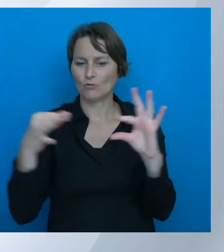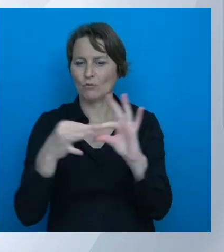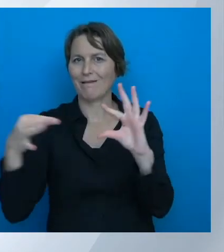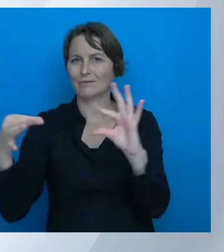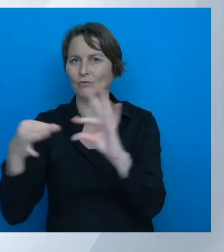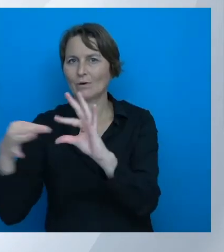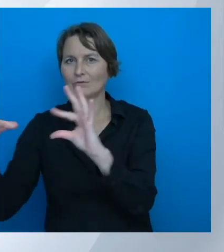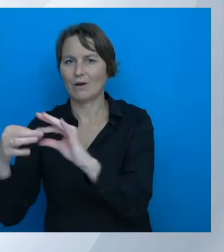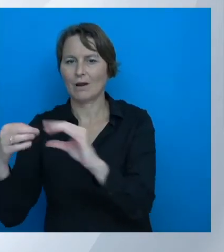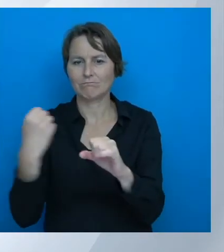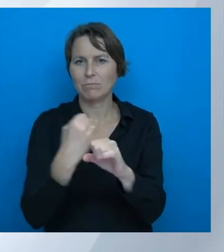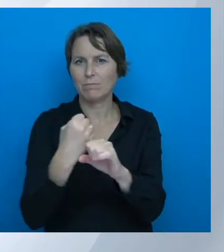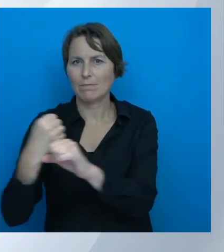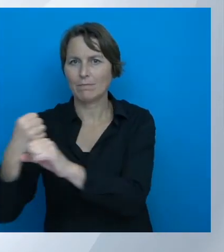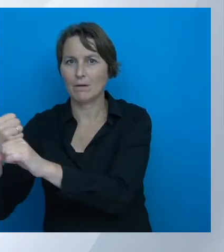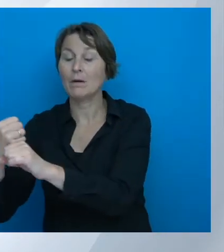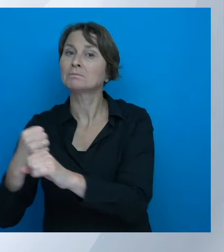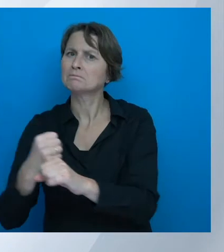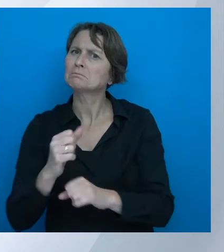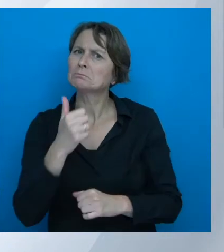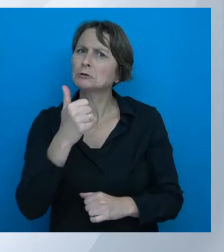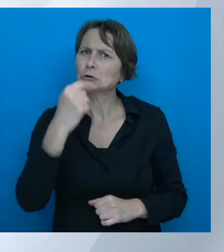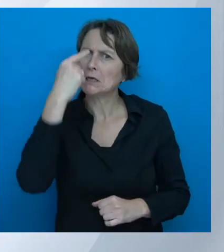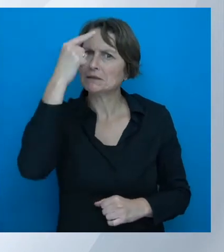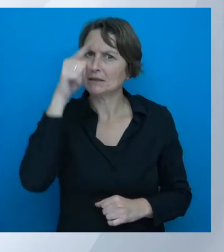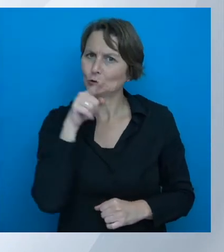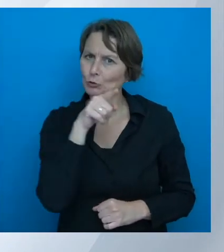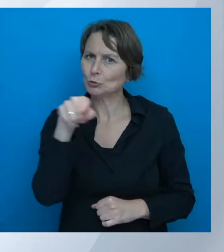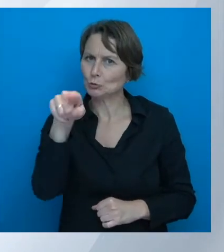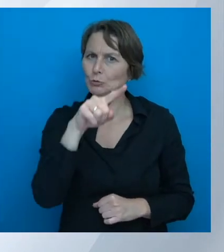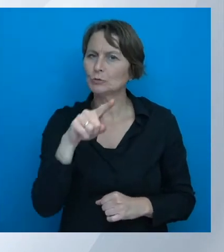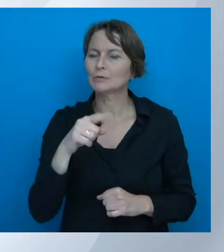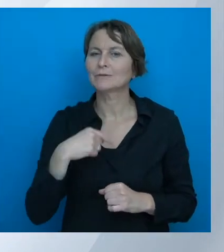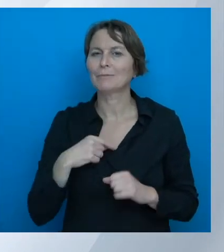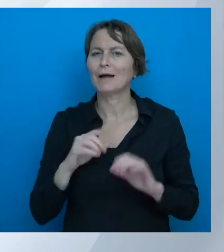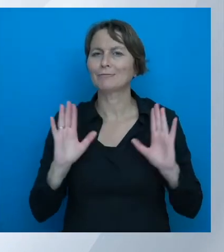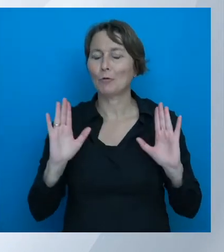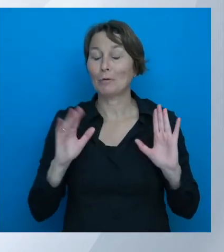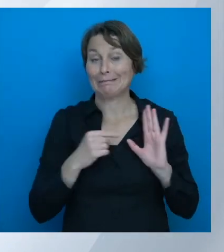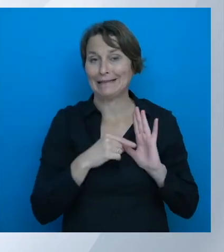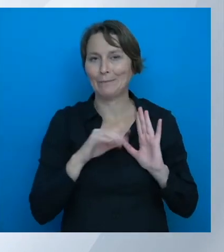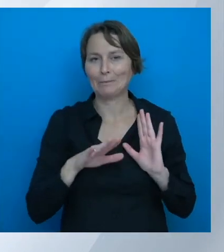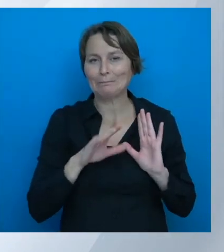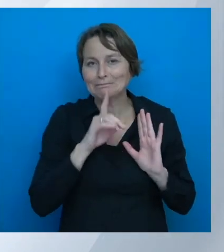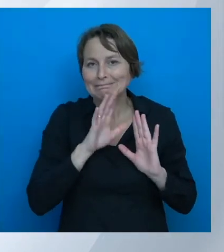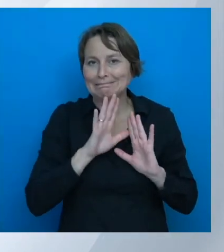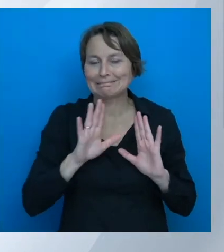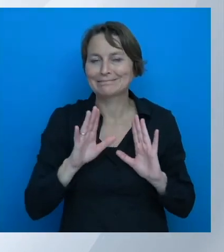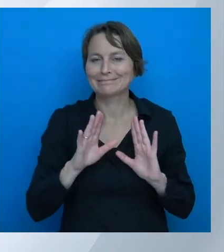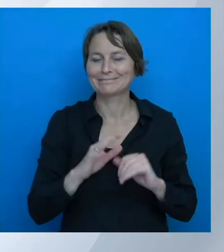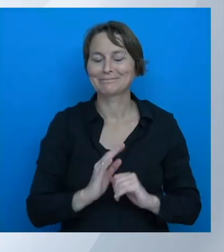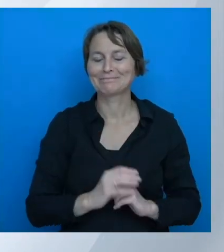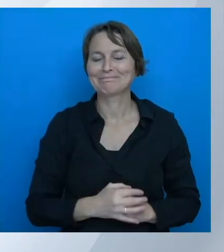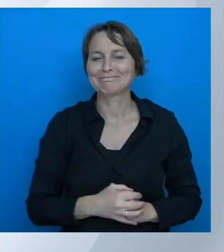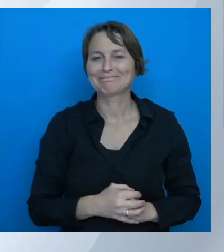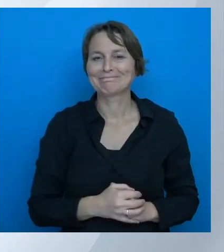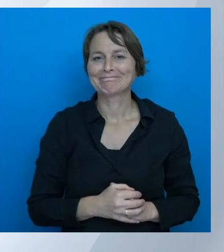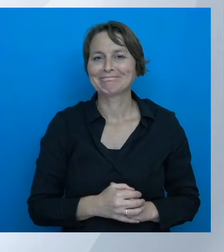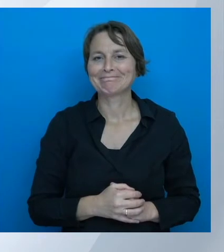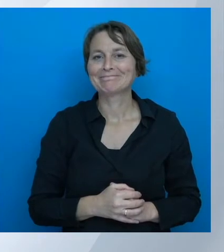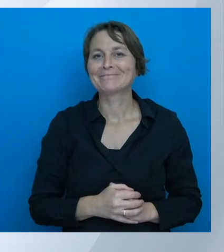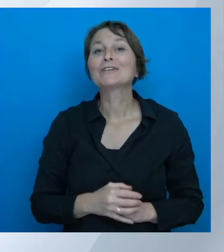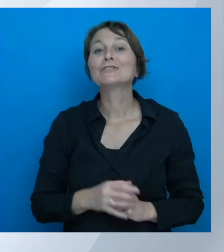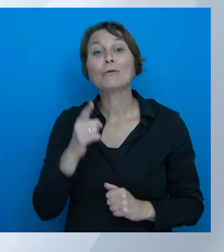I'd recommend you use it, but I'm going to break my own recommendation for this demo. And then we need to give access to